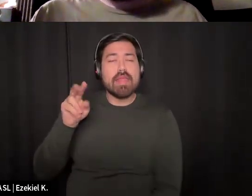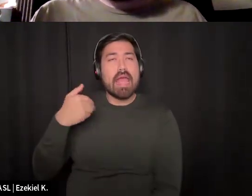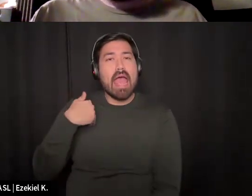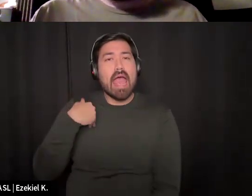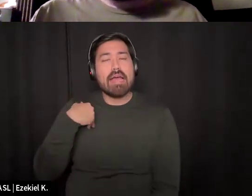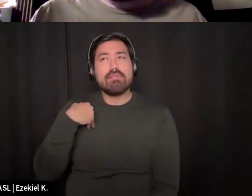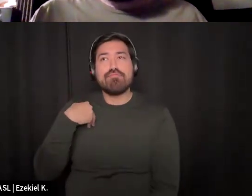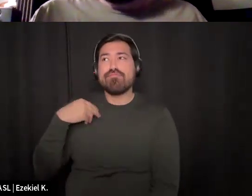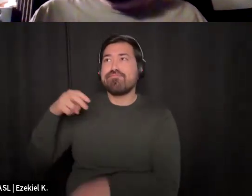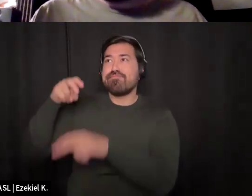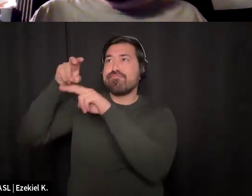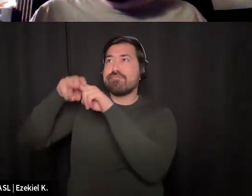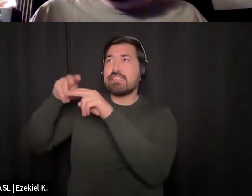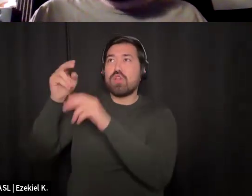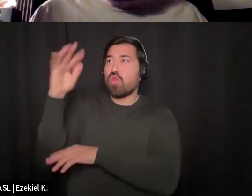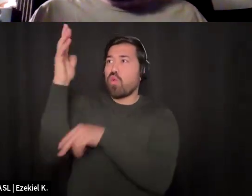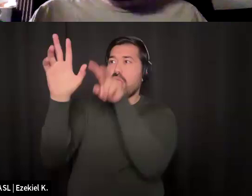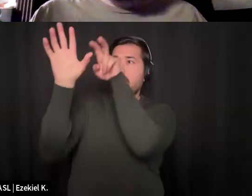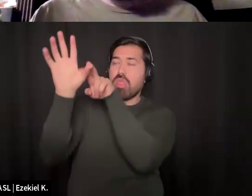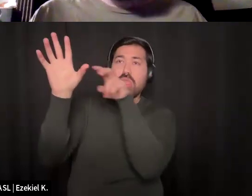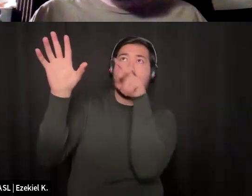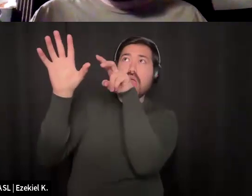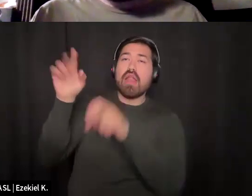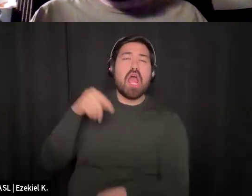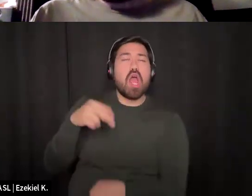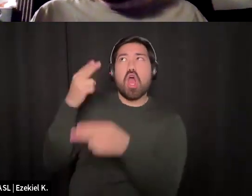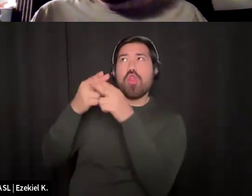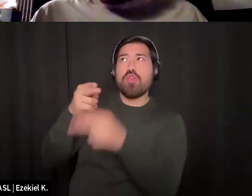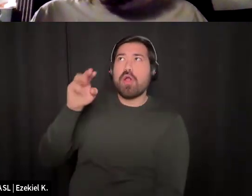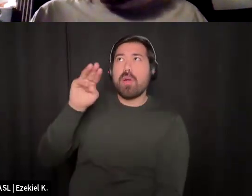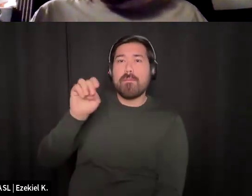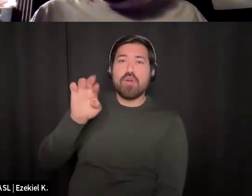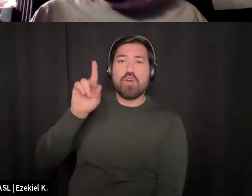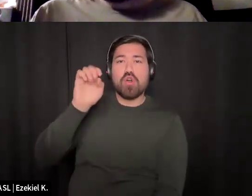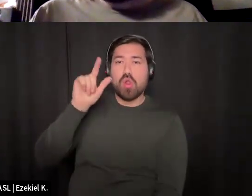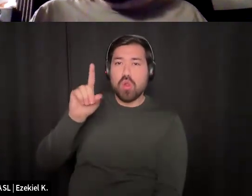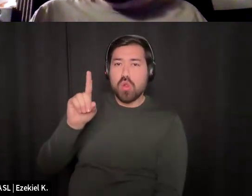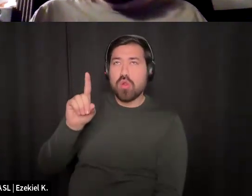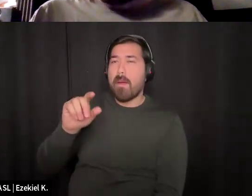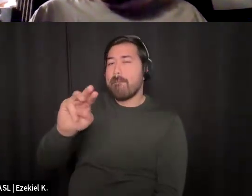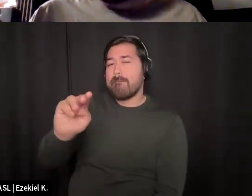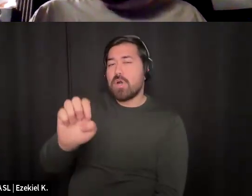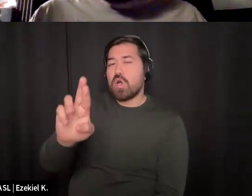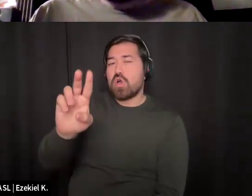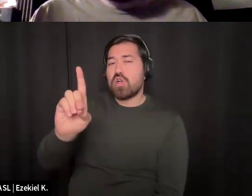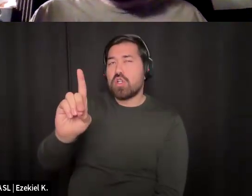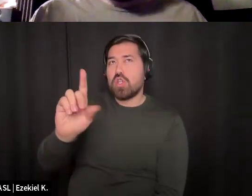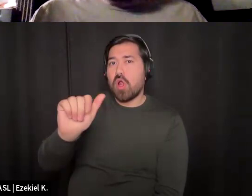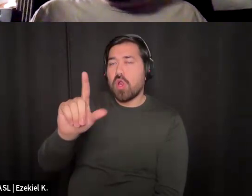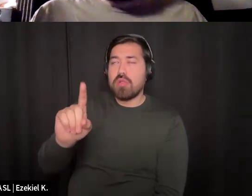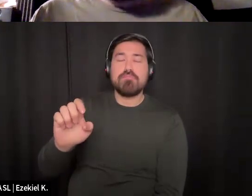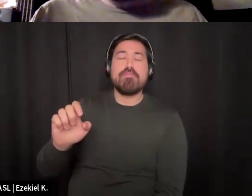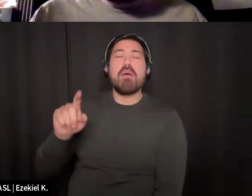perch in a crepe myrtle tree. And so I called her Myrtle and, would just kind of be going down to our sugar feeder and then back up into the